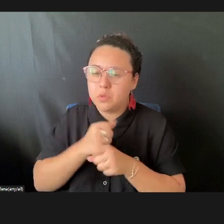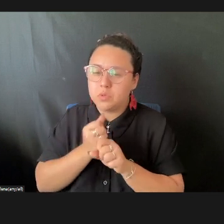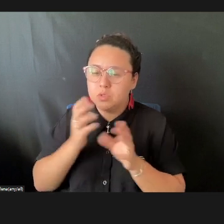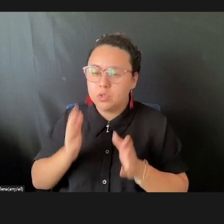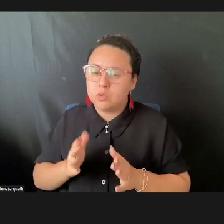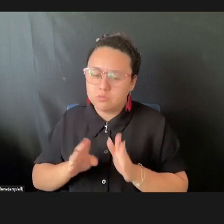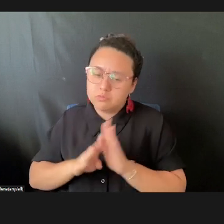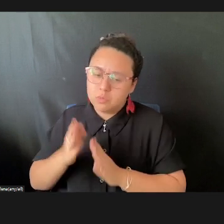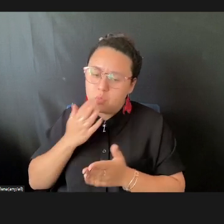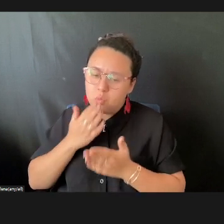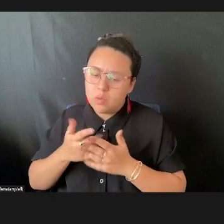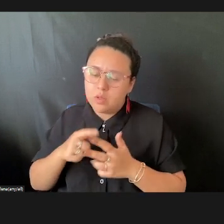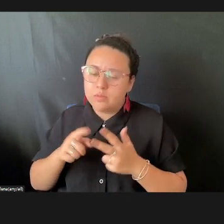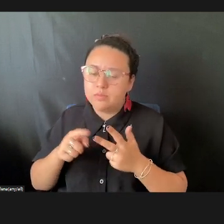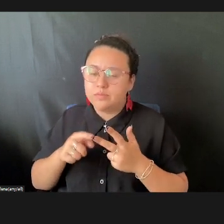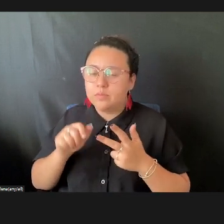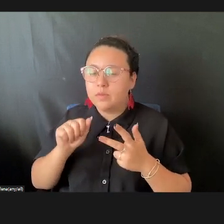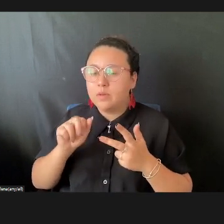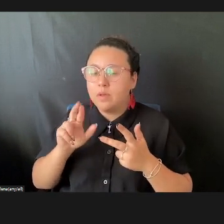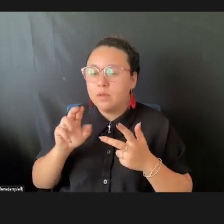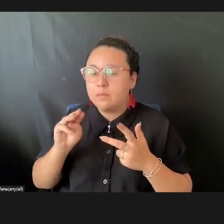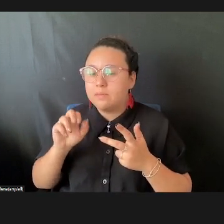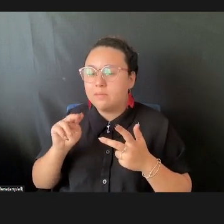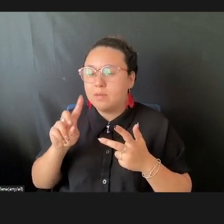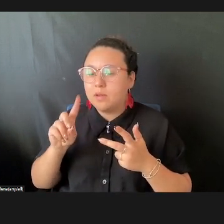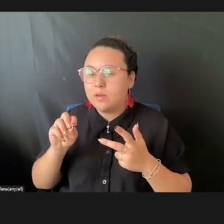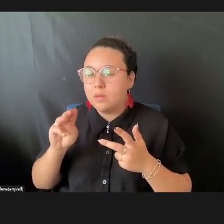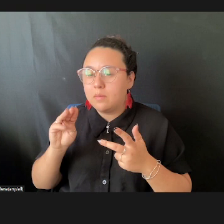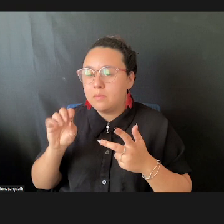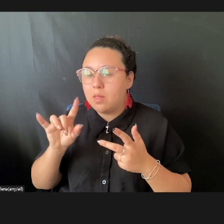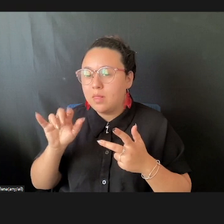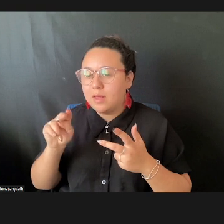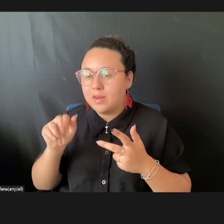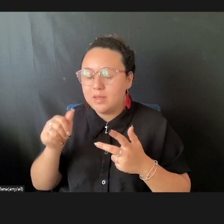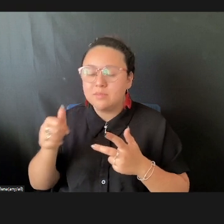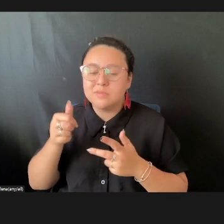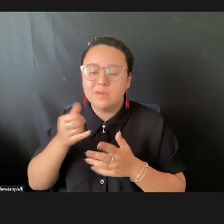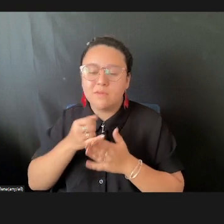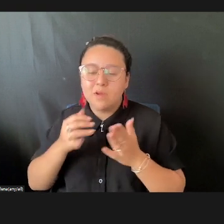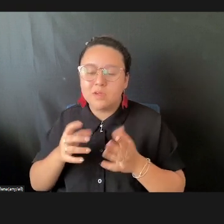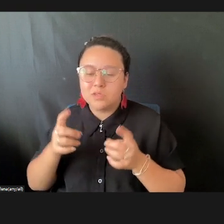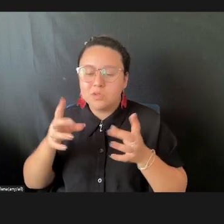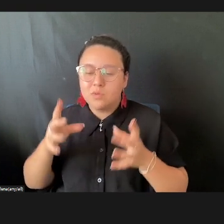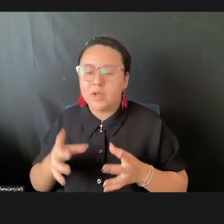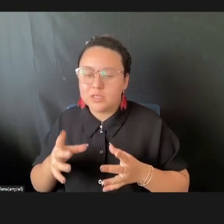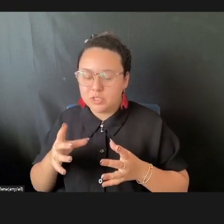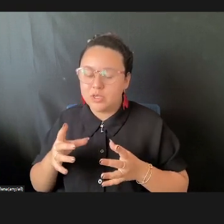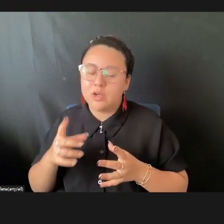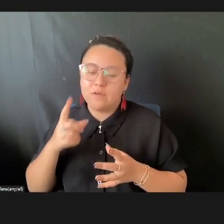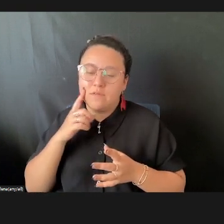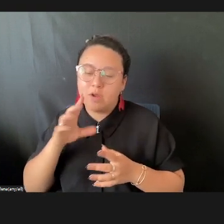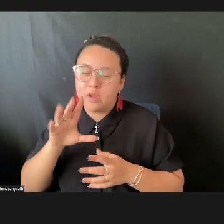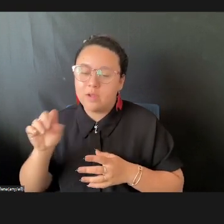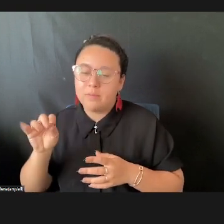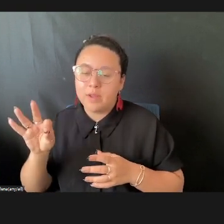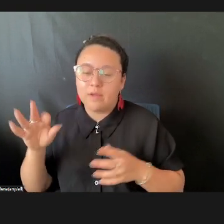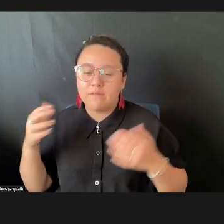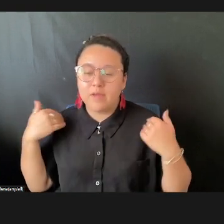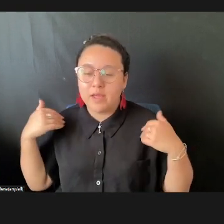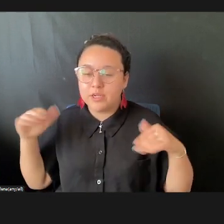Armando Molina runs as the artistic director for Company of Angels. And then, of course, there was Diane. That was the original